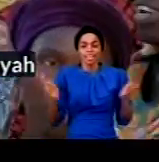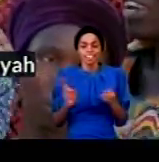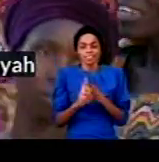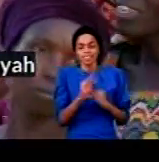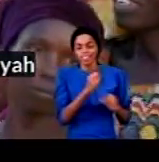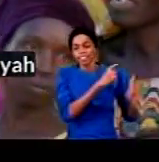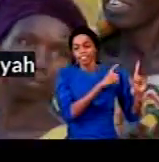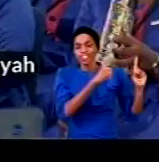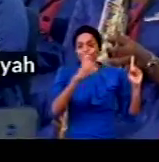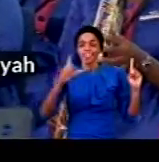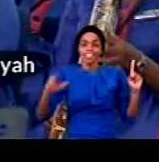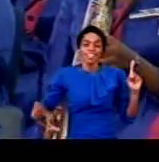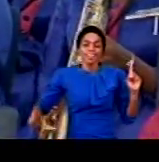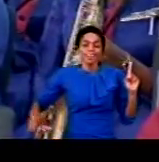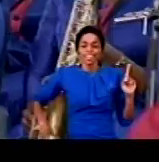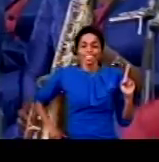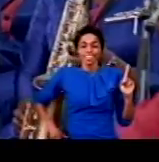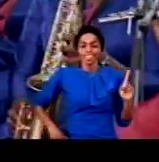Hallelujah.